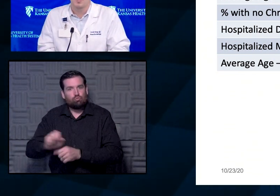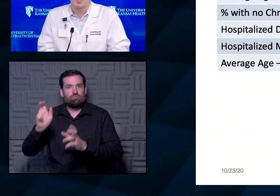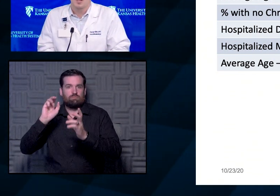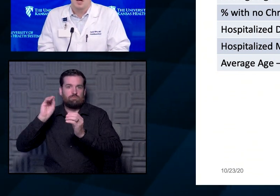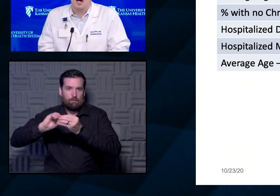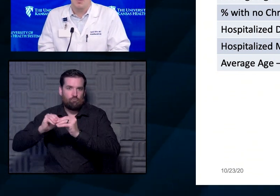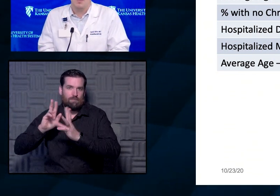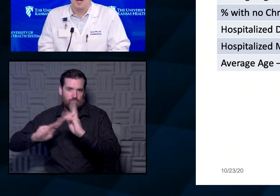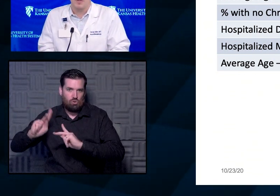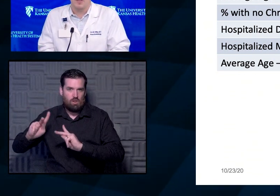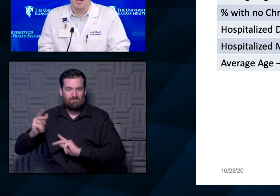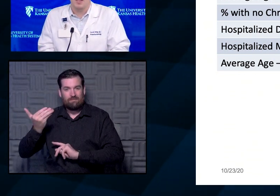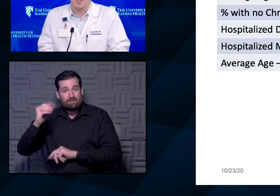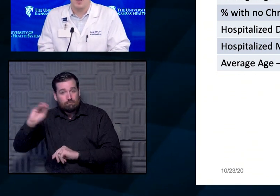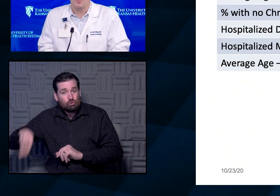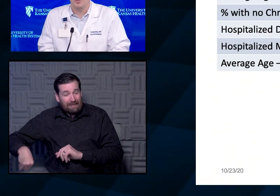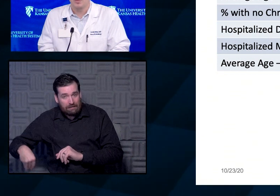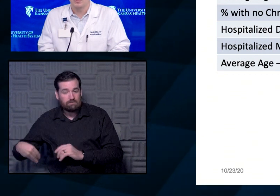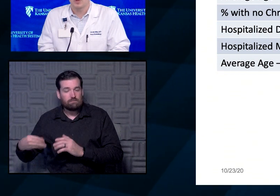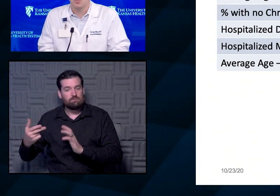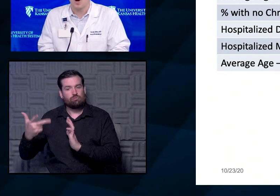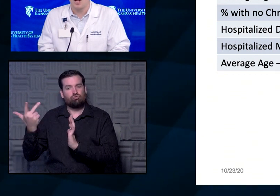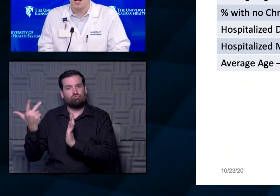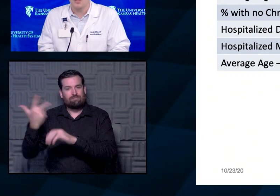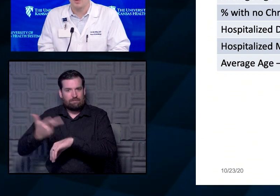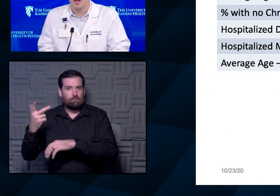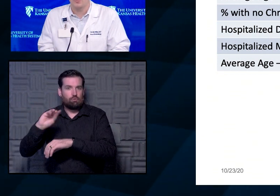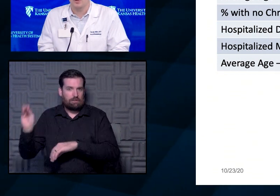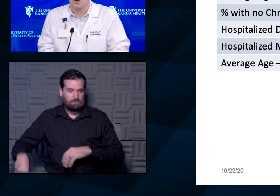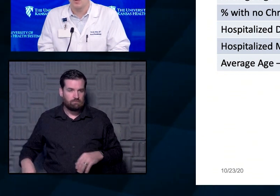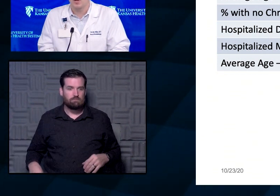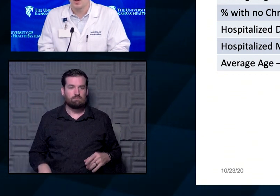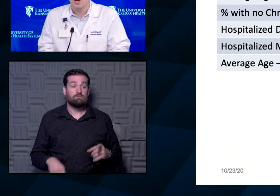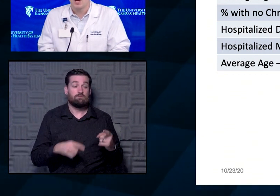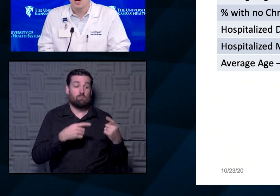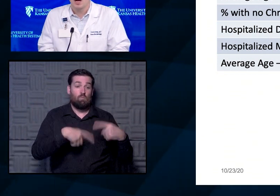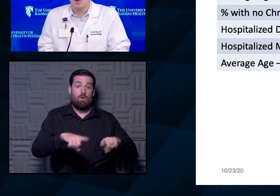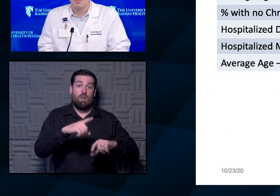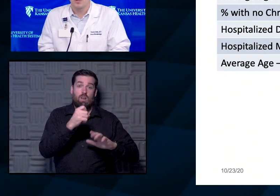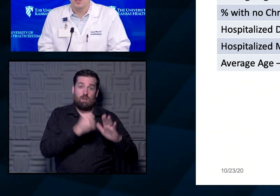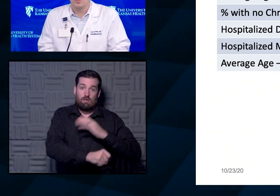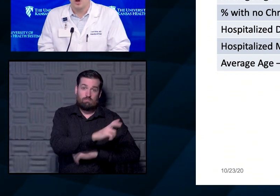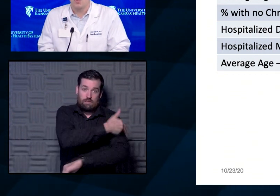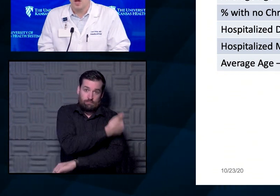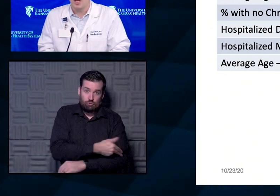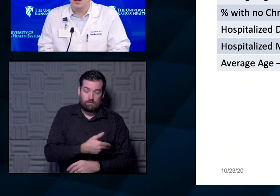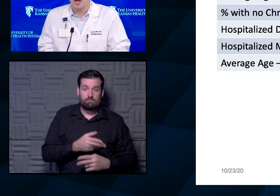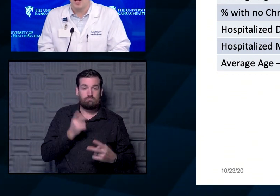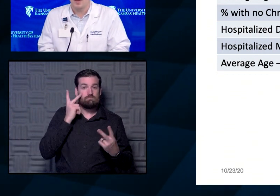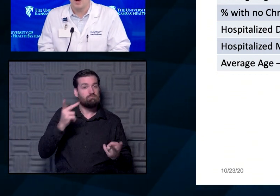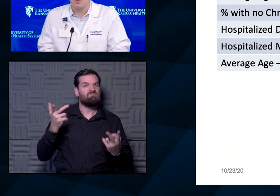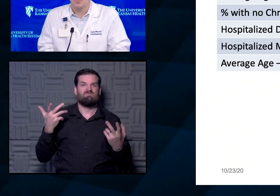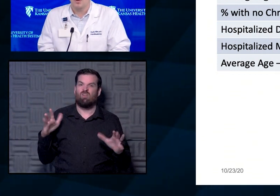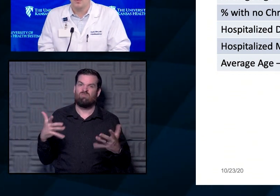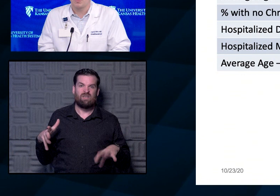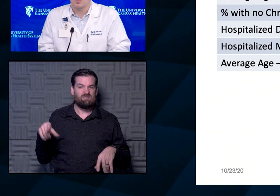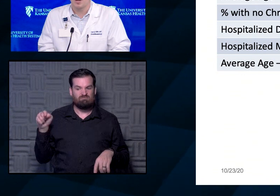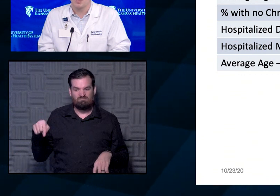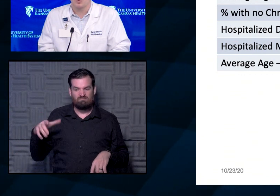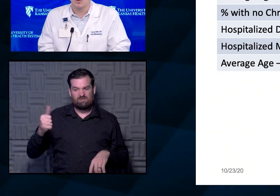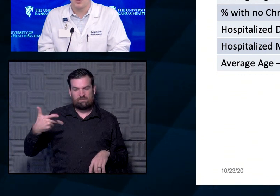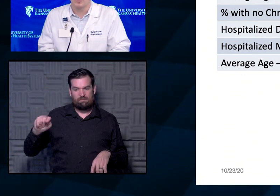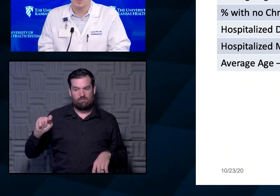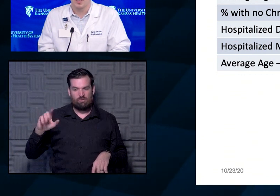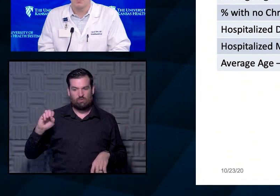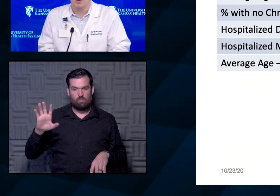impact. Deaths in the hospital, so while hospitalized for COVID, you see already the number for September